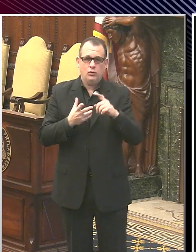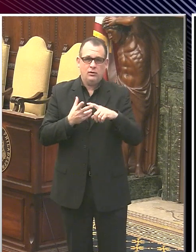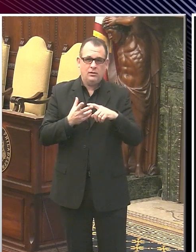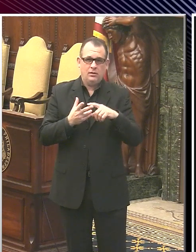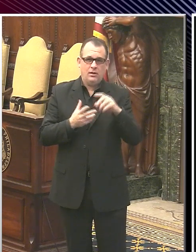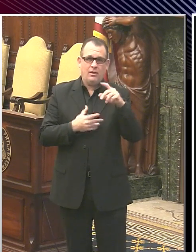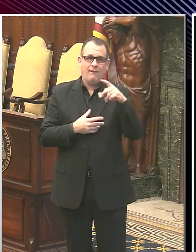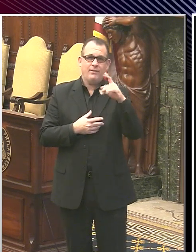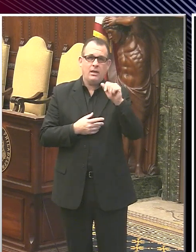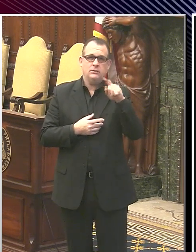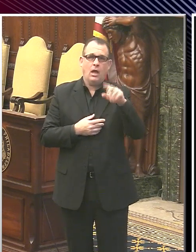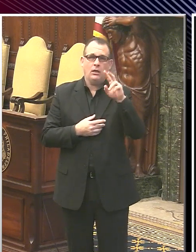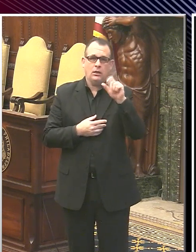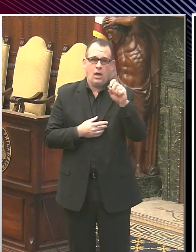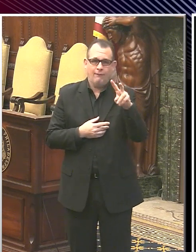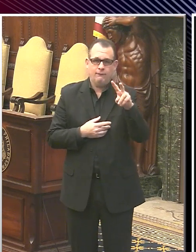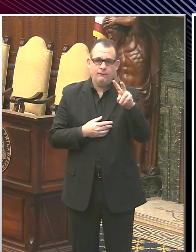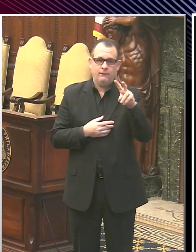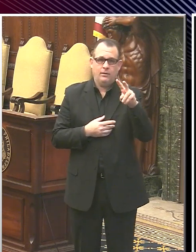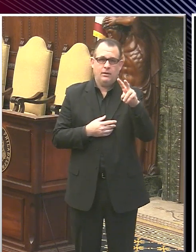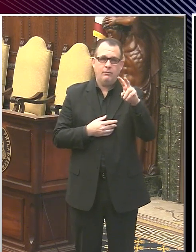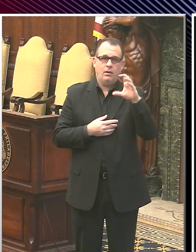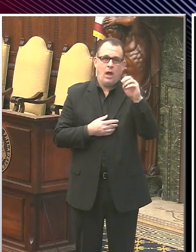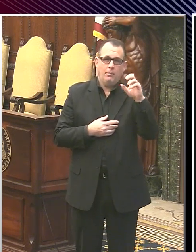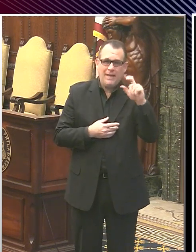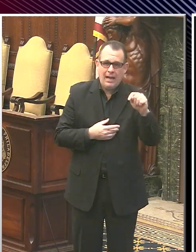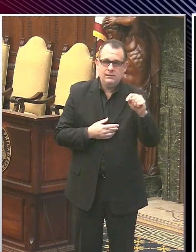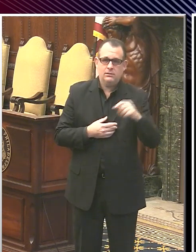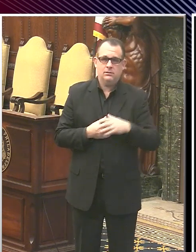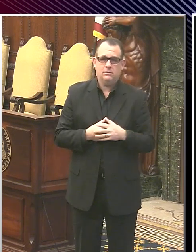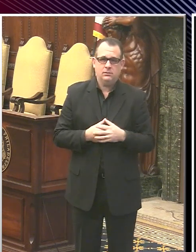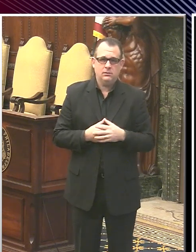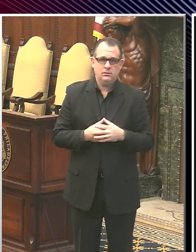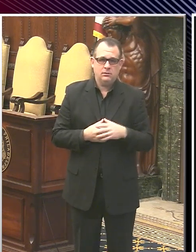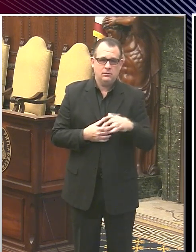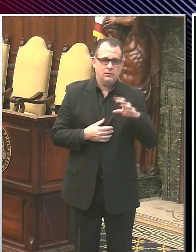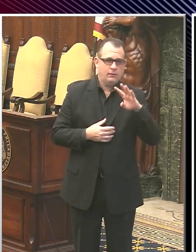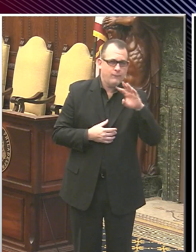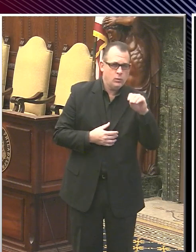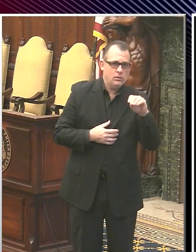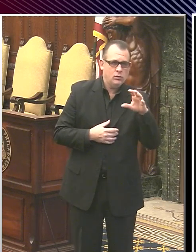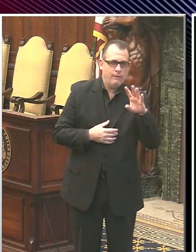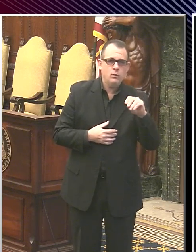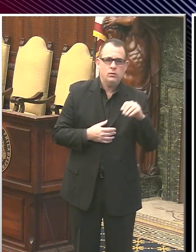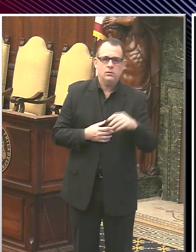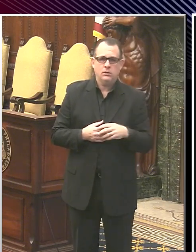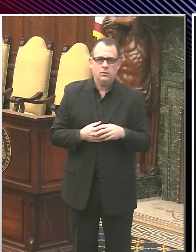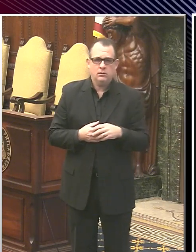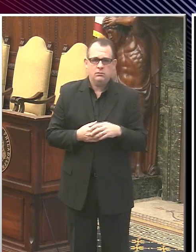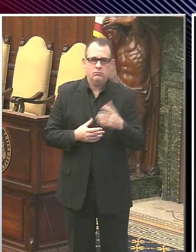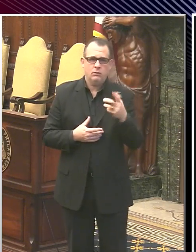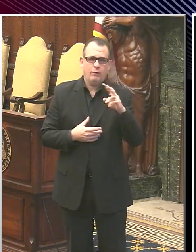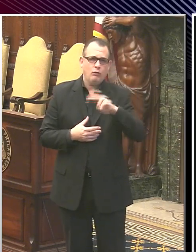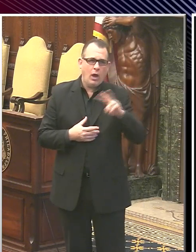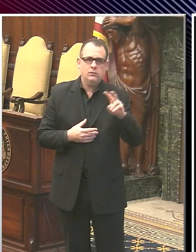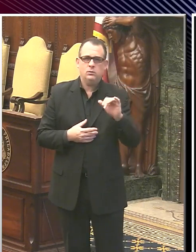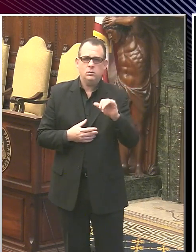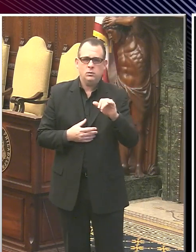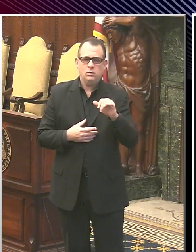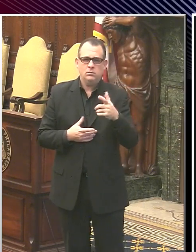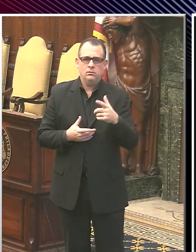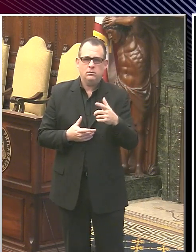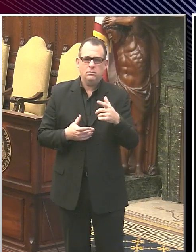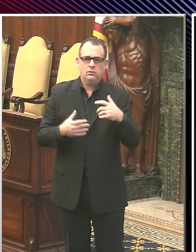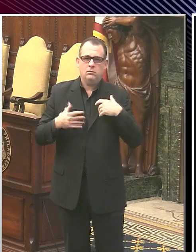phila.gov/PHLGovTV, Comcast Channel 64, or Verizon Channel 40. We'll now begin our briefing with opening remarks from Mayor Kenney. Mayor, you